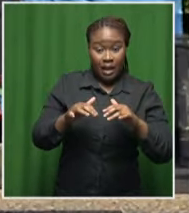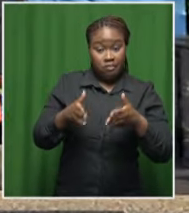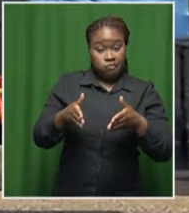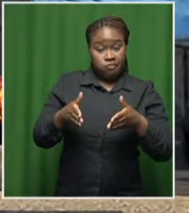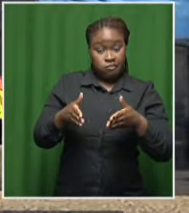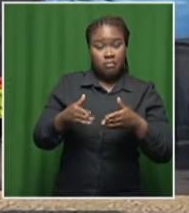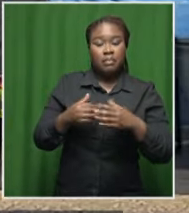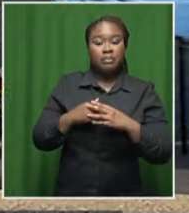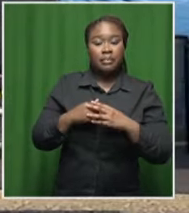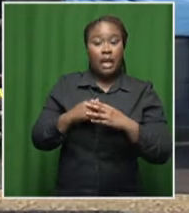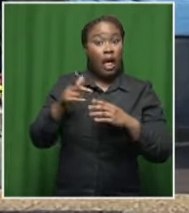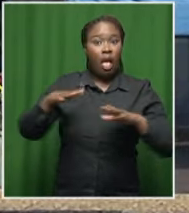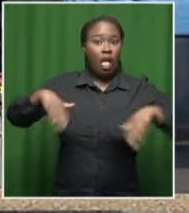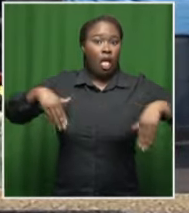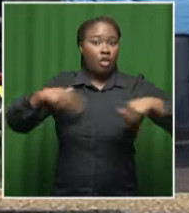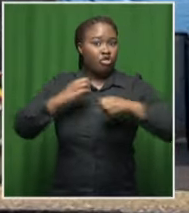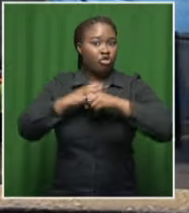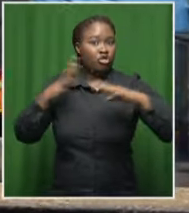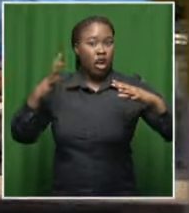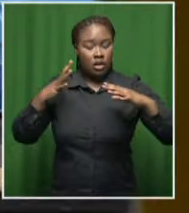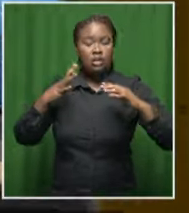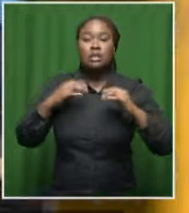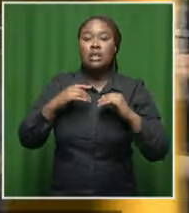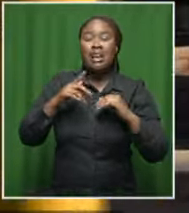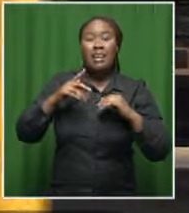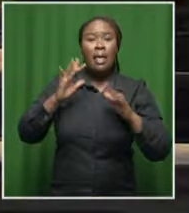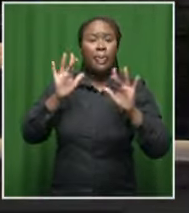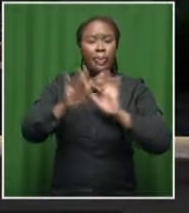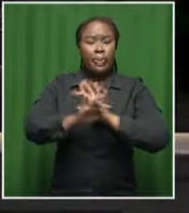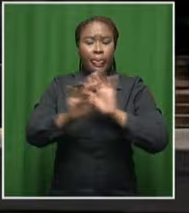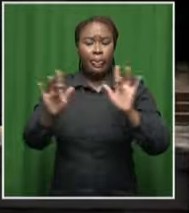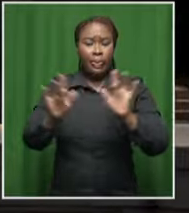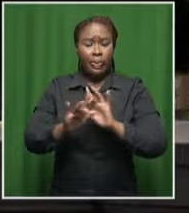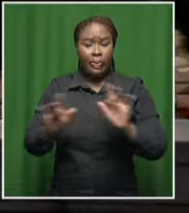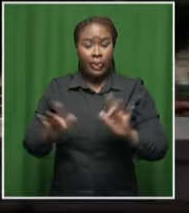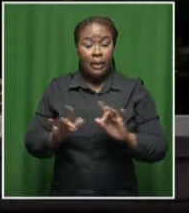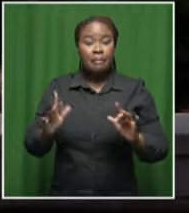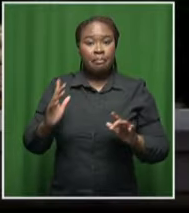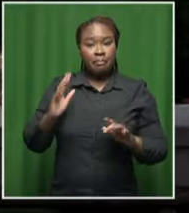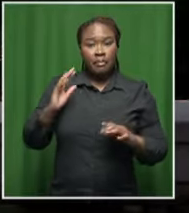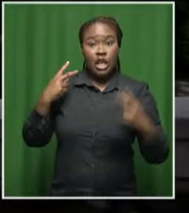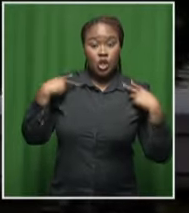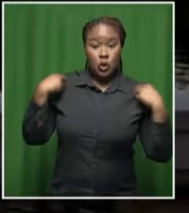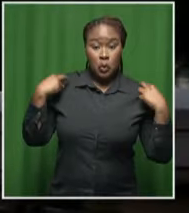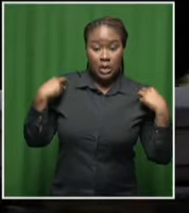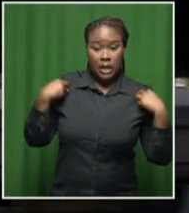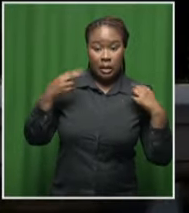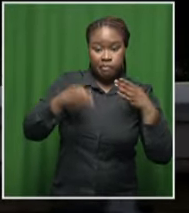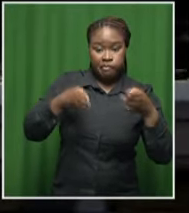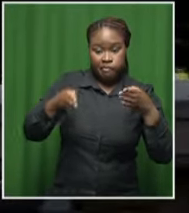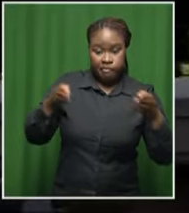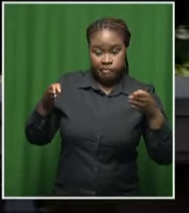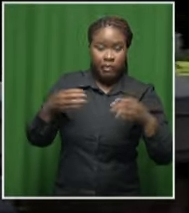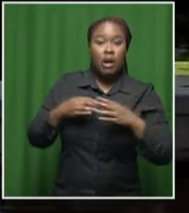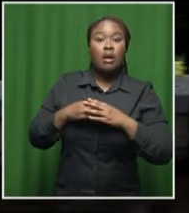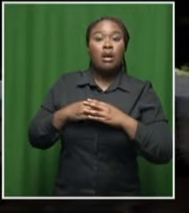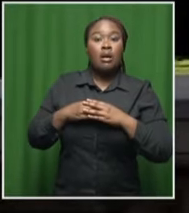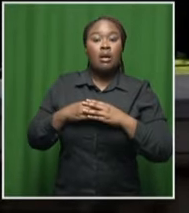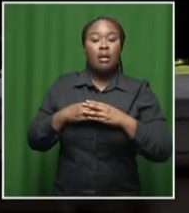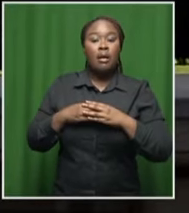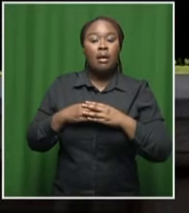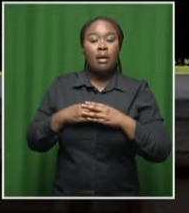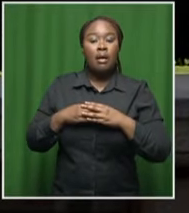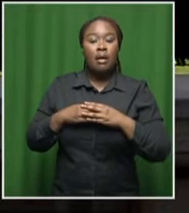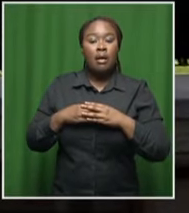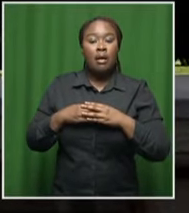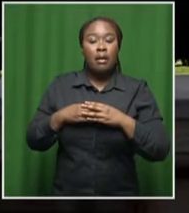that it hasn't started yet. It's quite empty. There's a lot more security personnel than there are marchers themselves. We do know that